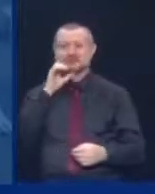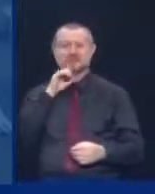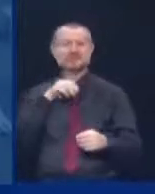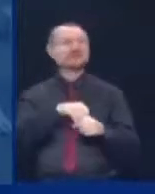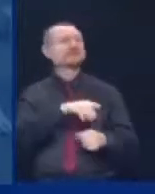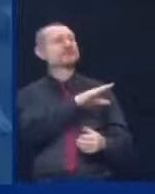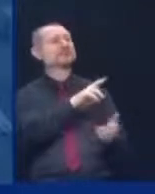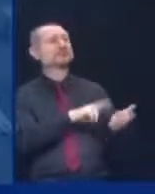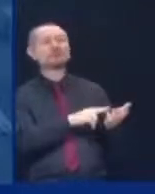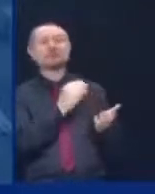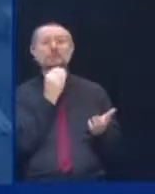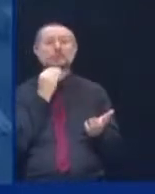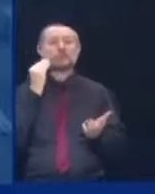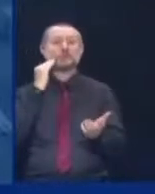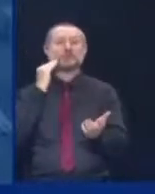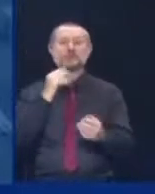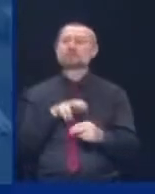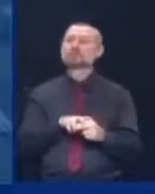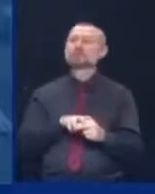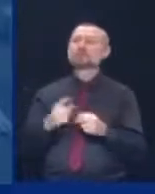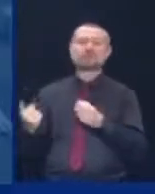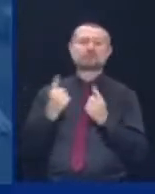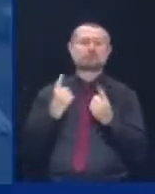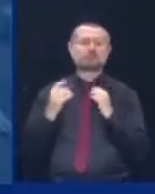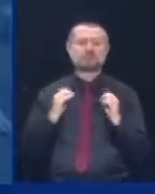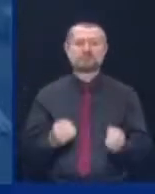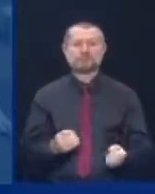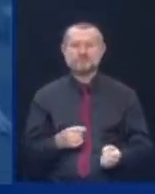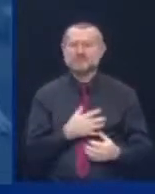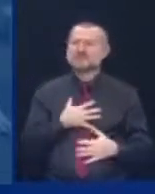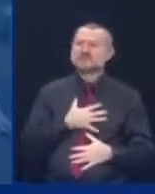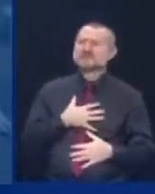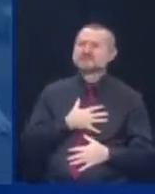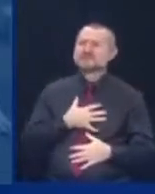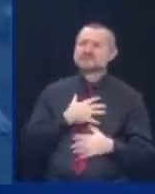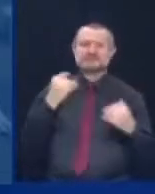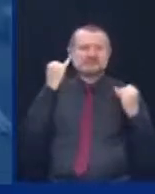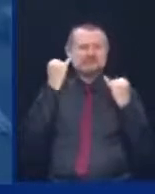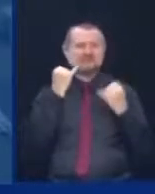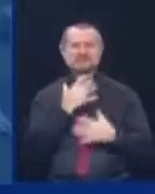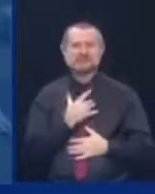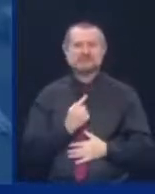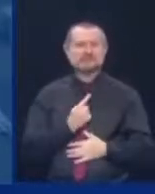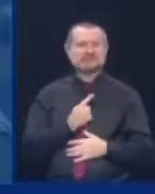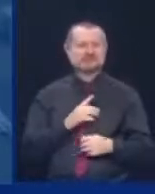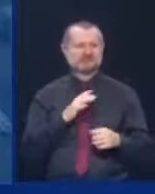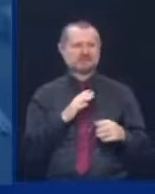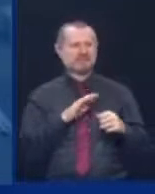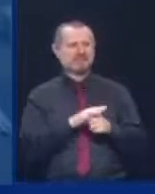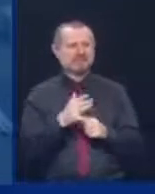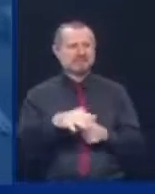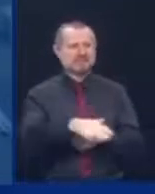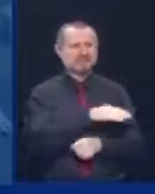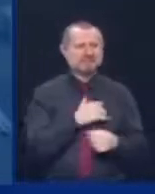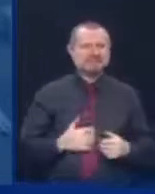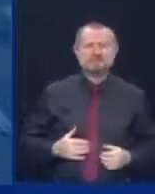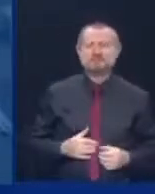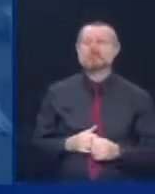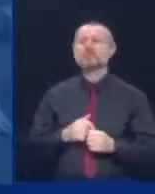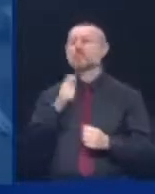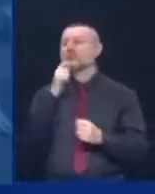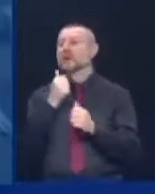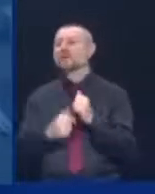who were scared for themselves because they were the #1 targets for COVID. Every person who wears a